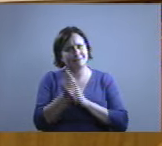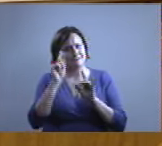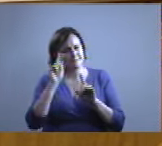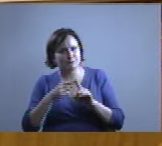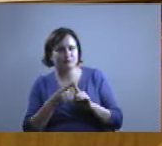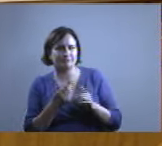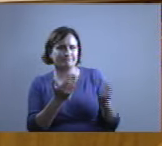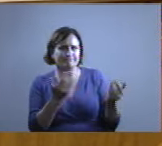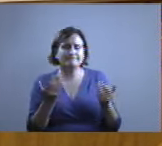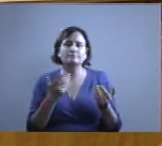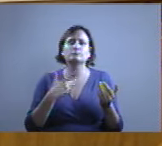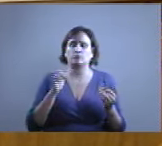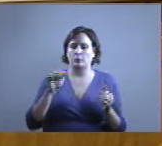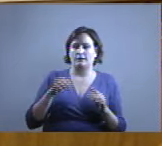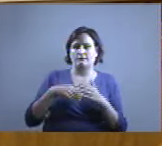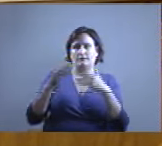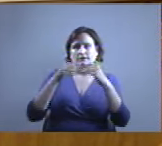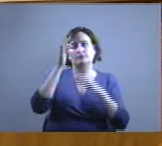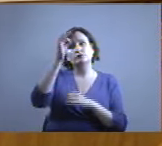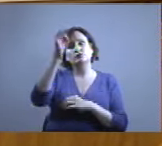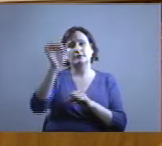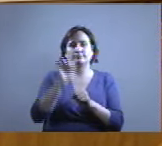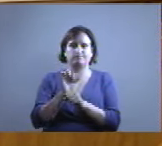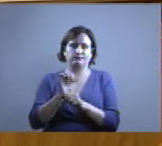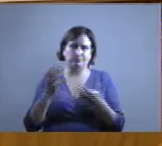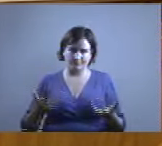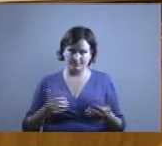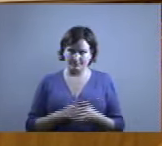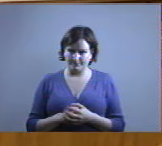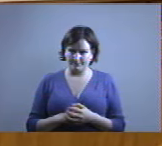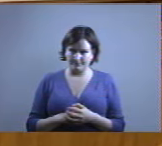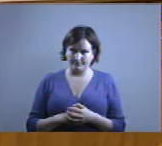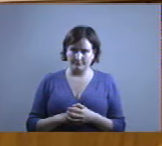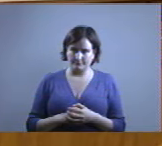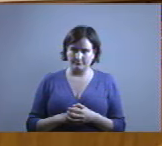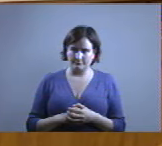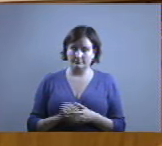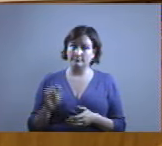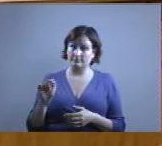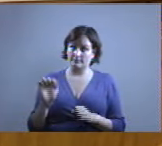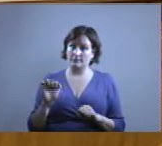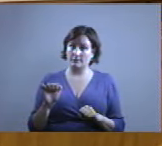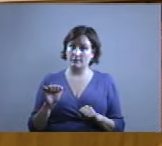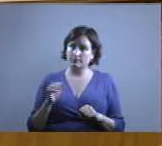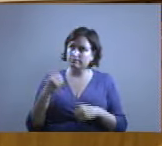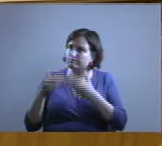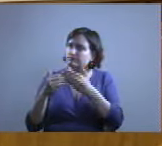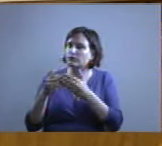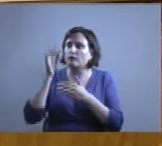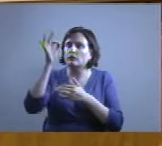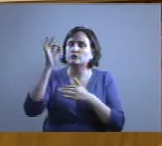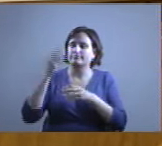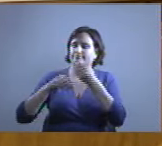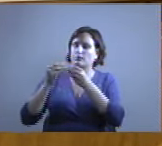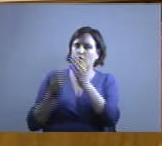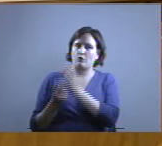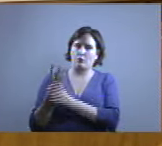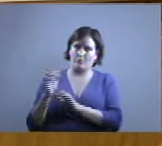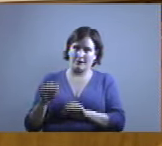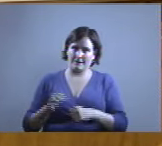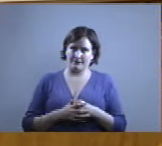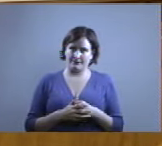to build future careers and enable them to contribute to future economic growth.